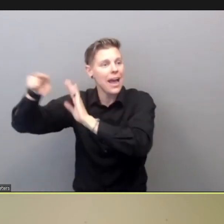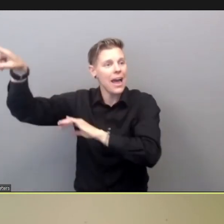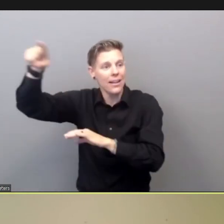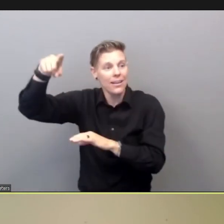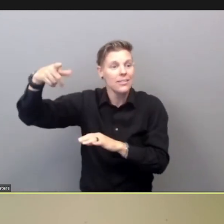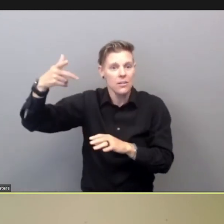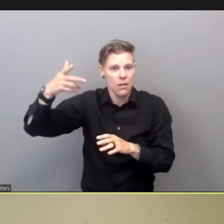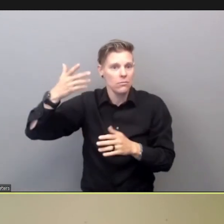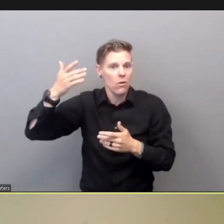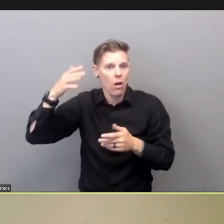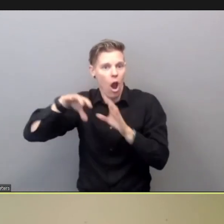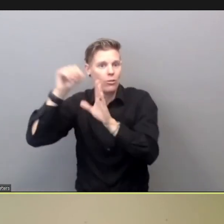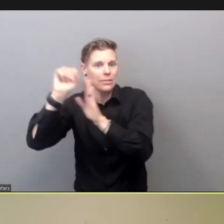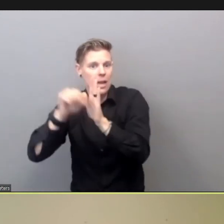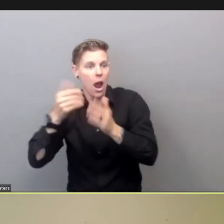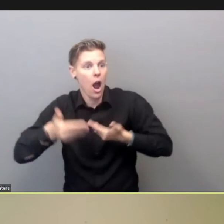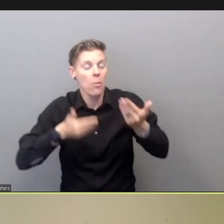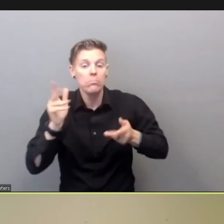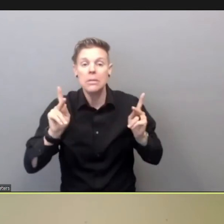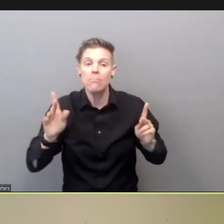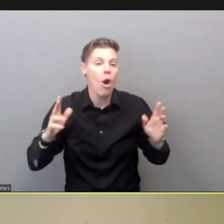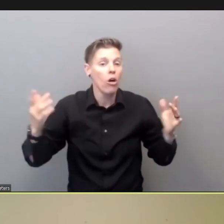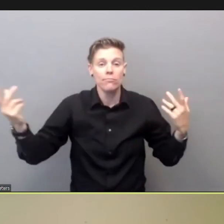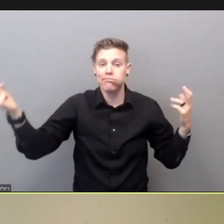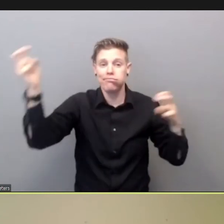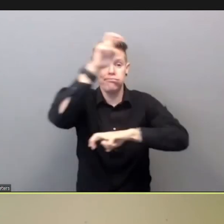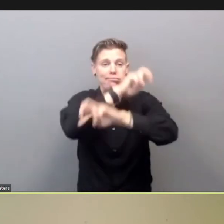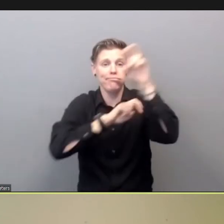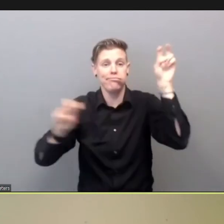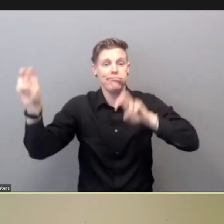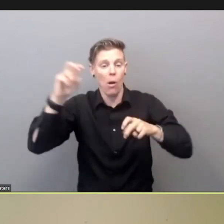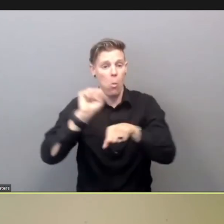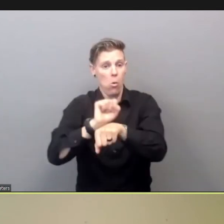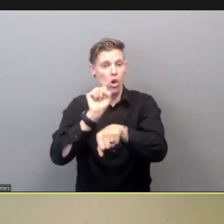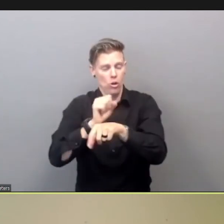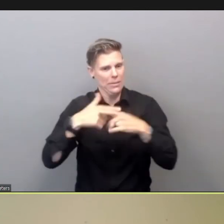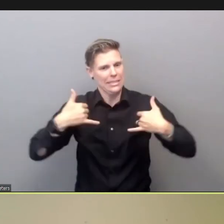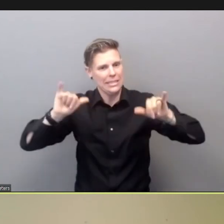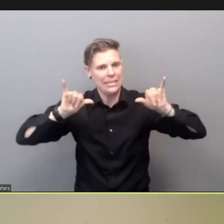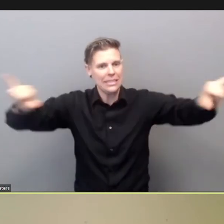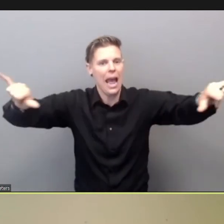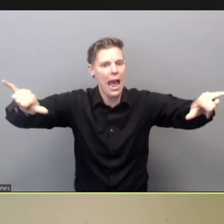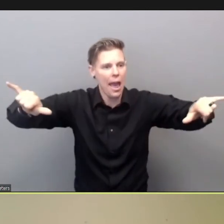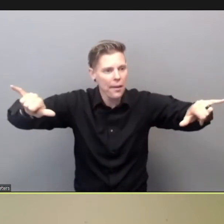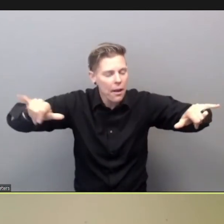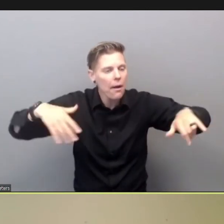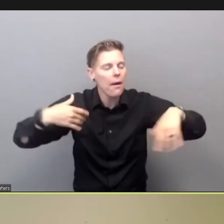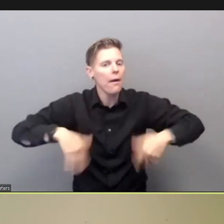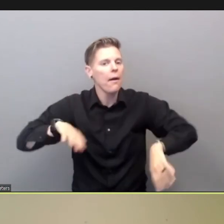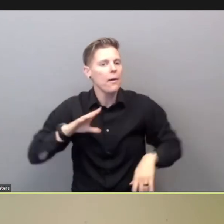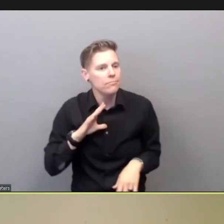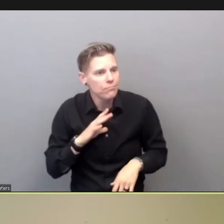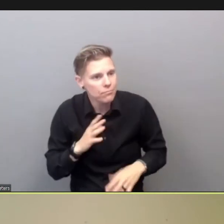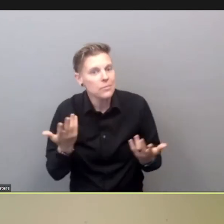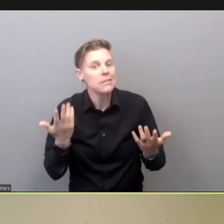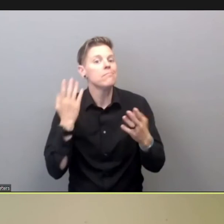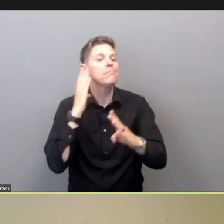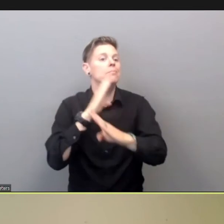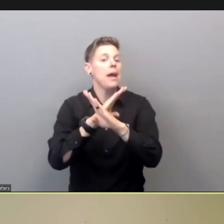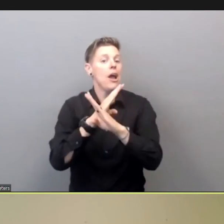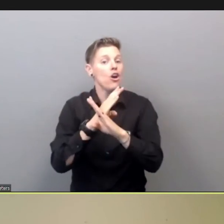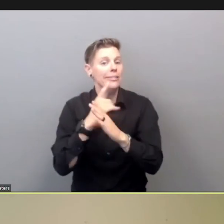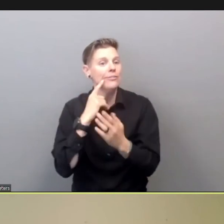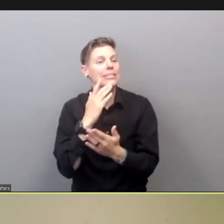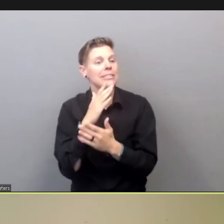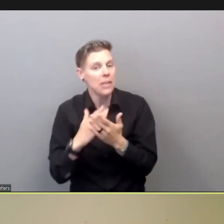And that of course is playing itself out as a barrier for a lot of workers who right now can't provide those telework, remote,